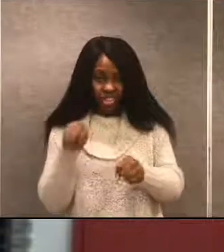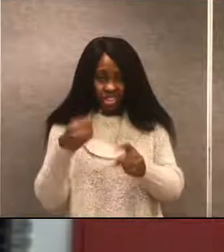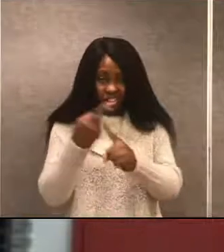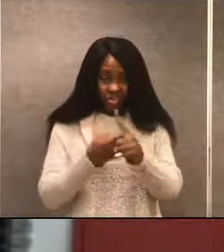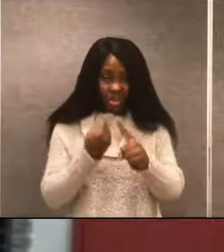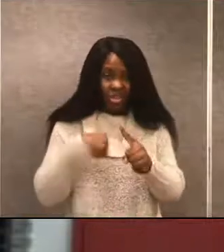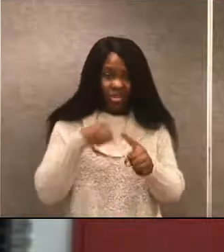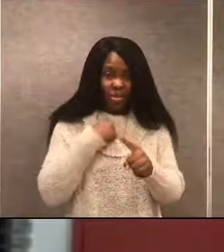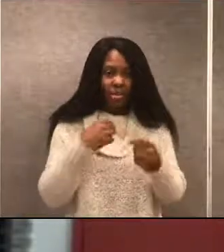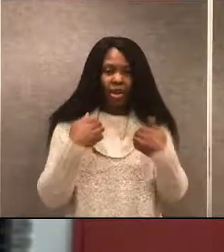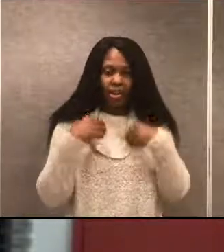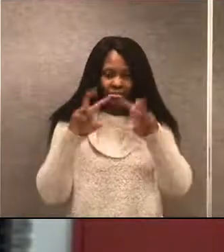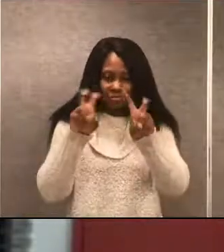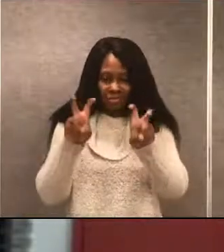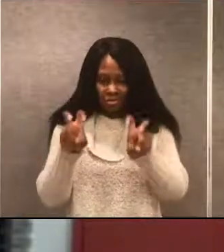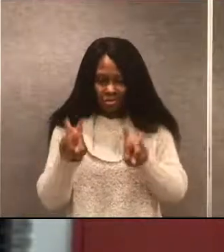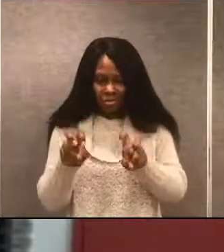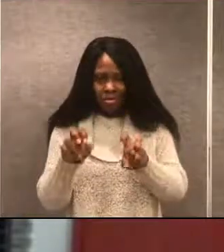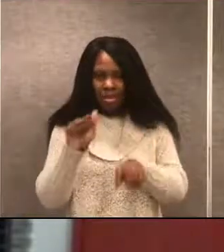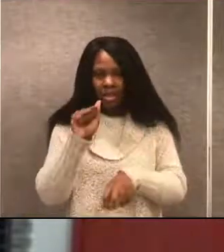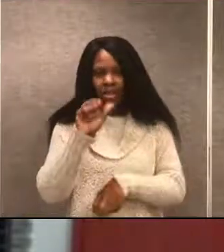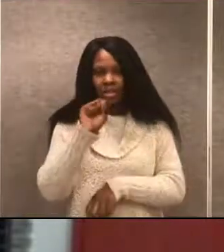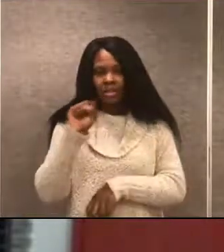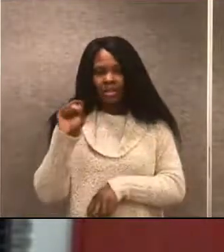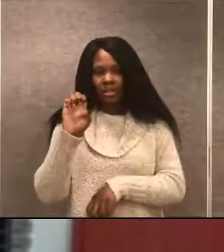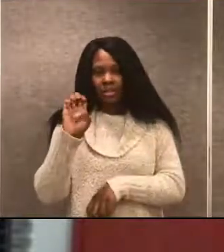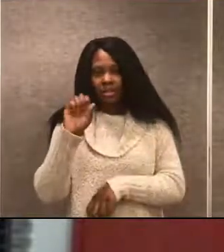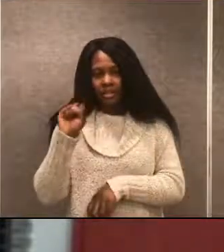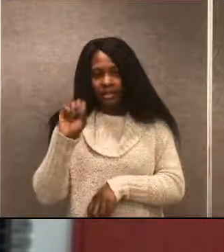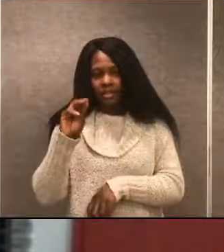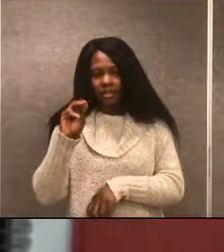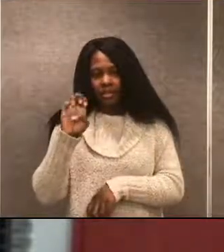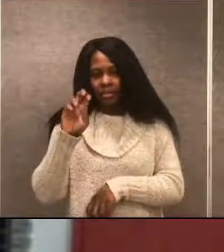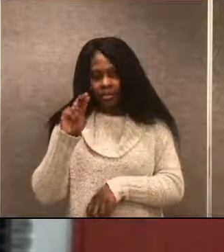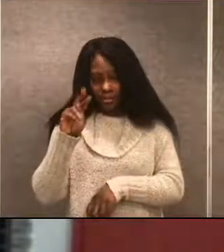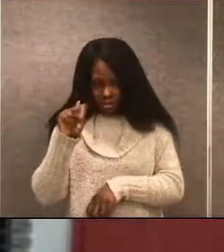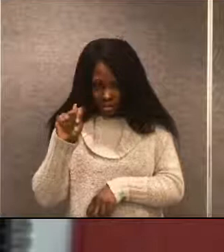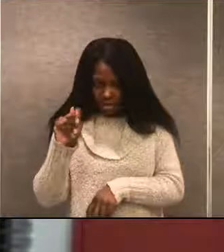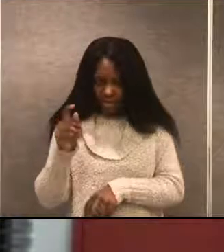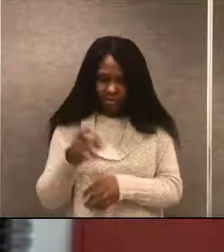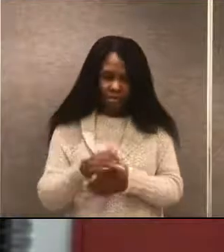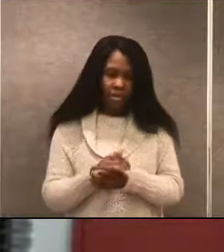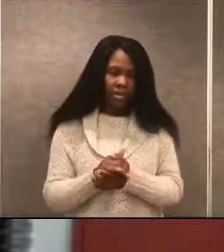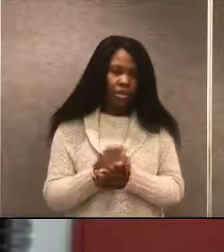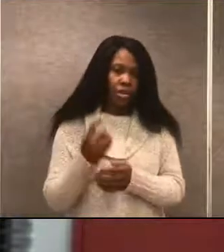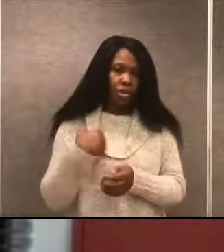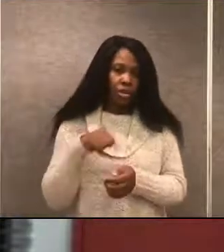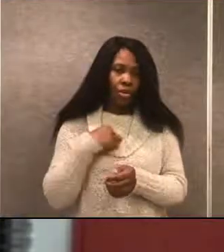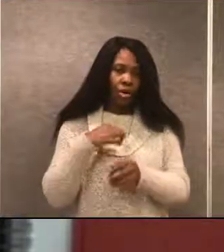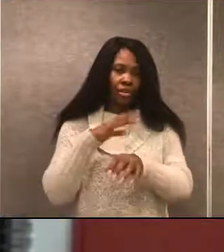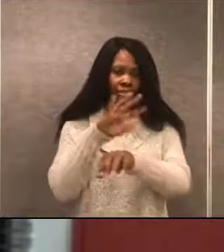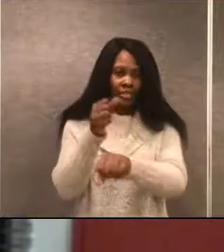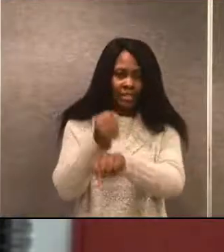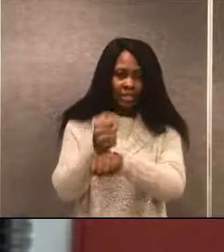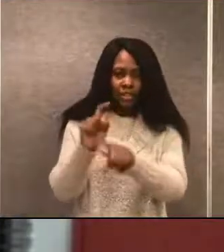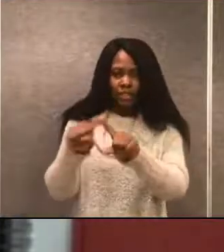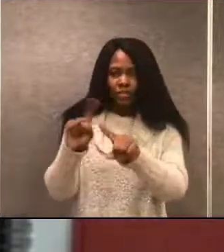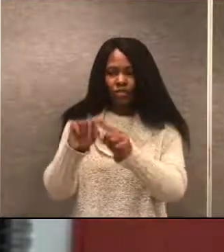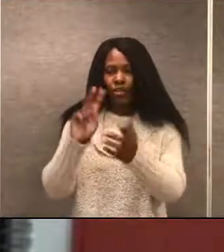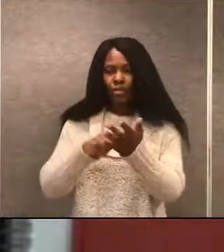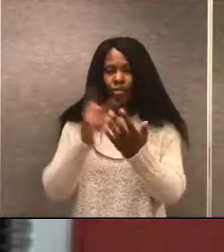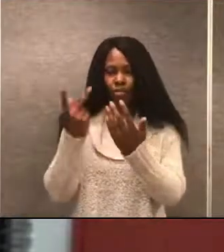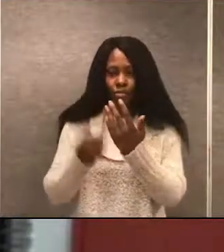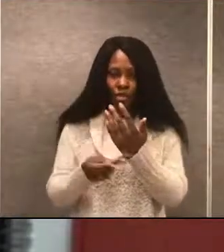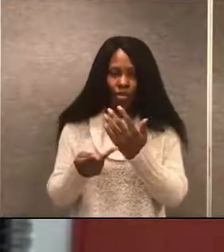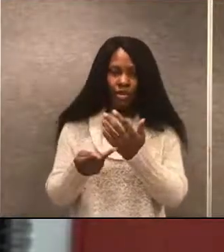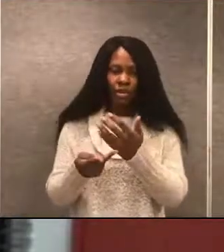regards to the curriculum and alignment to the curriculum. We have put in certain programs inside